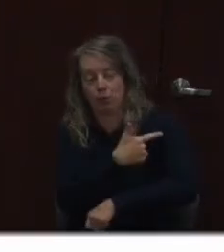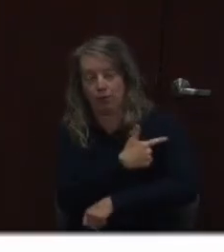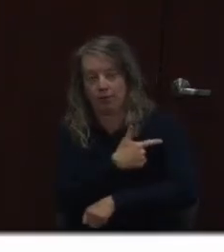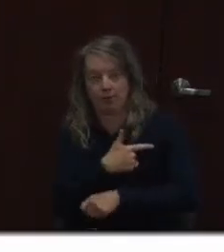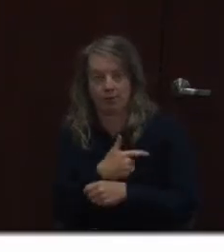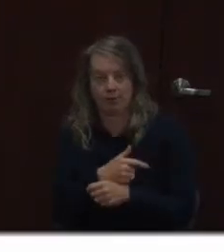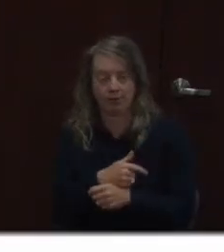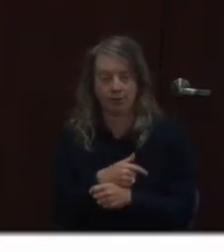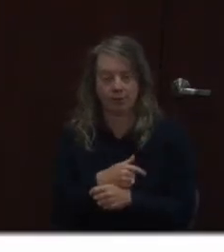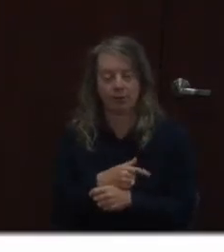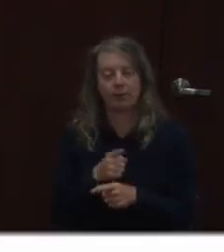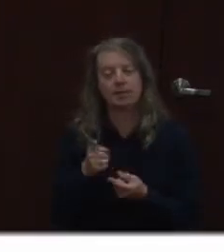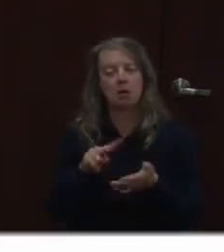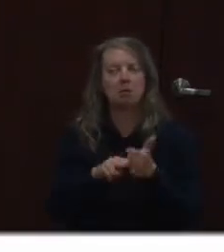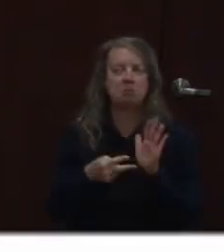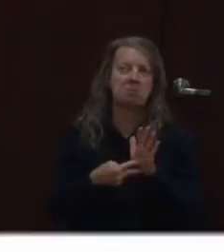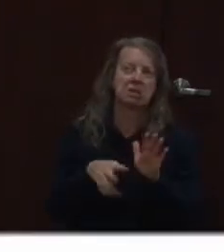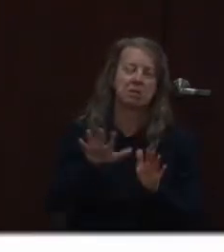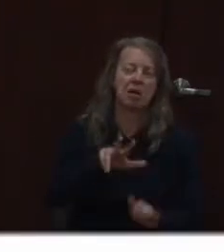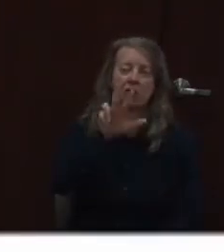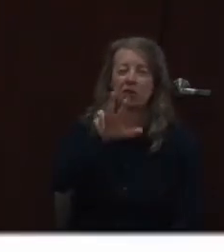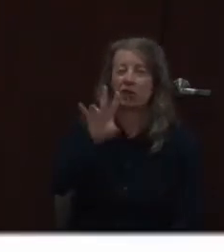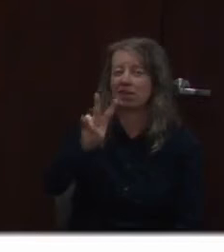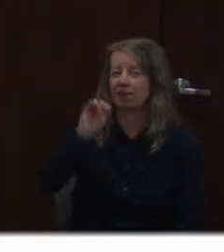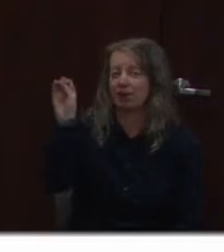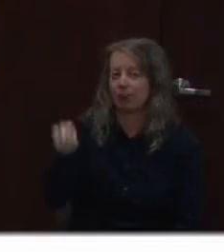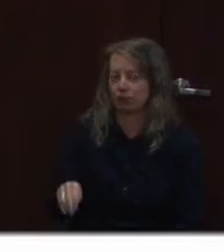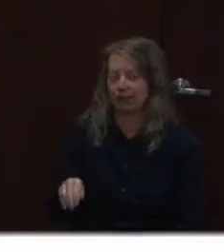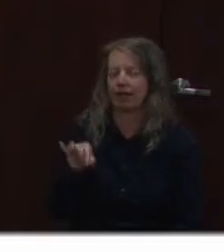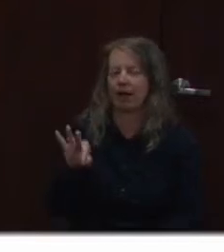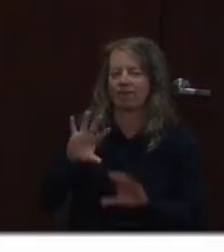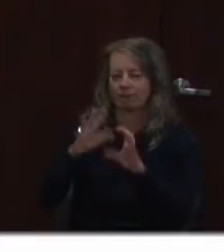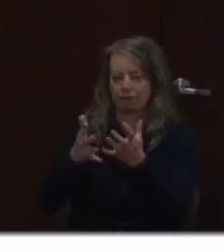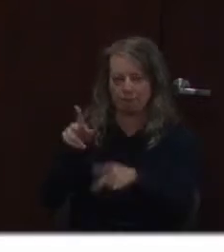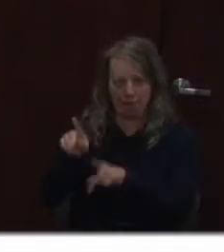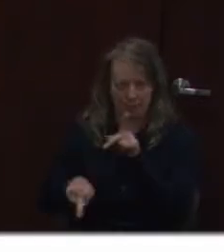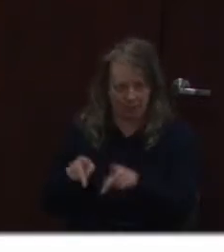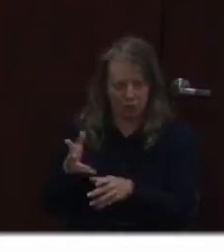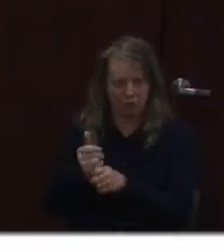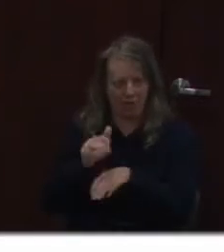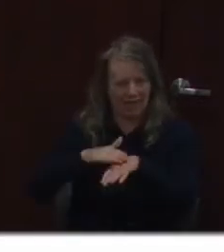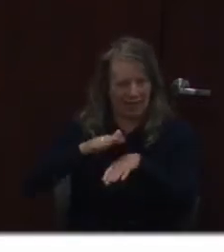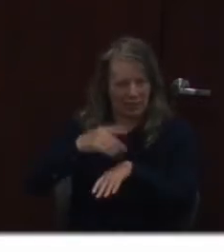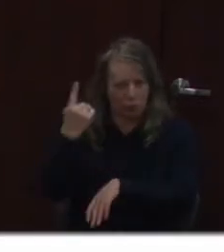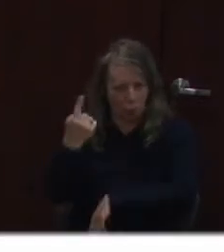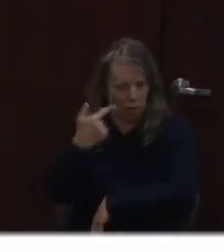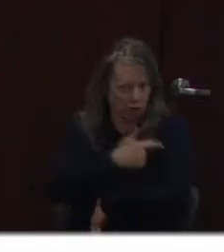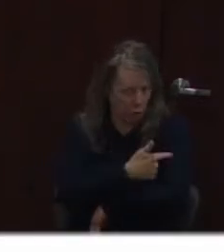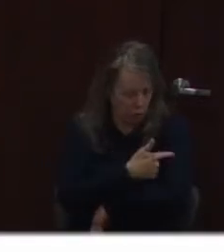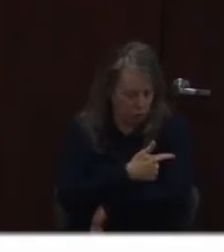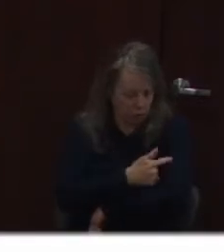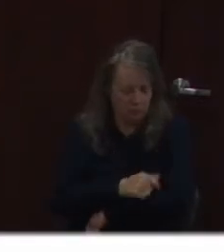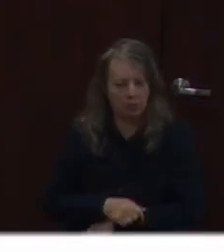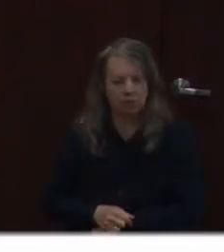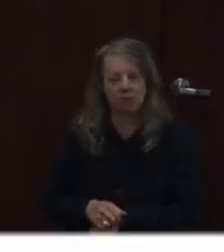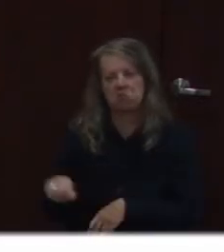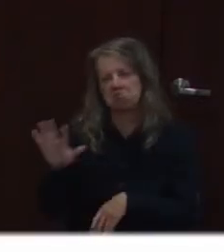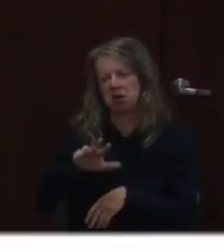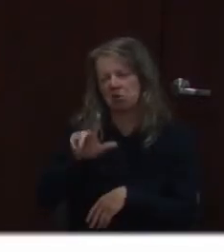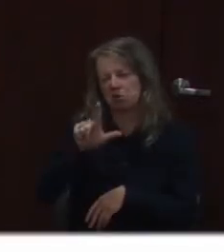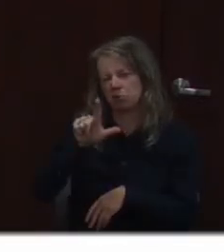This translates to over 37% of the population receiving at least one dose of vaccine, and just